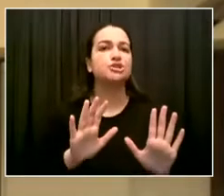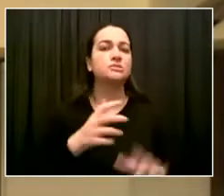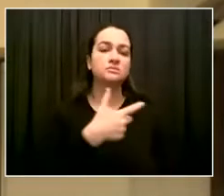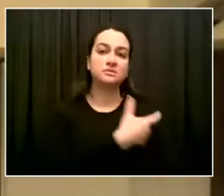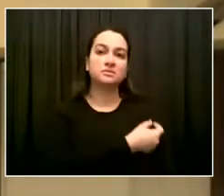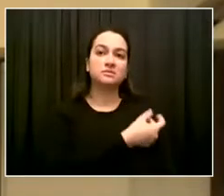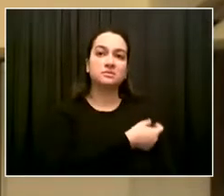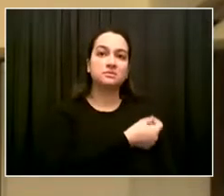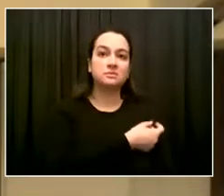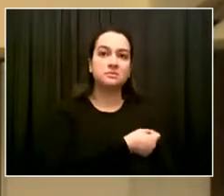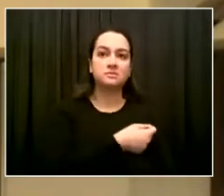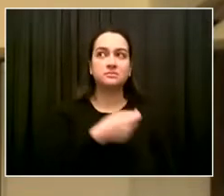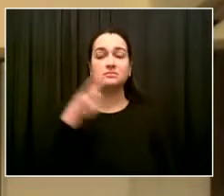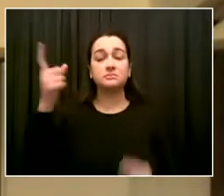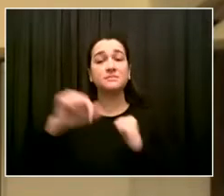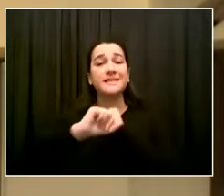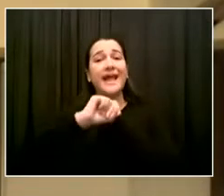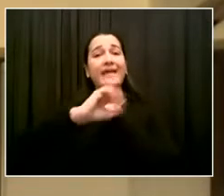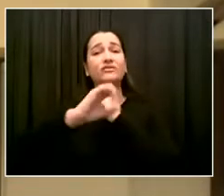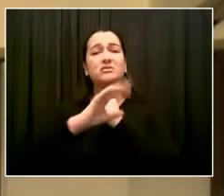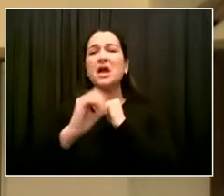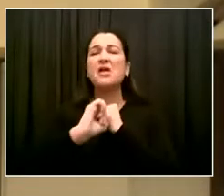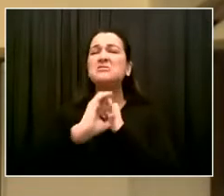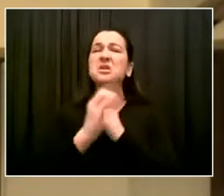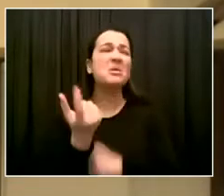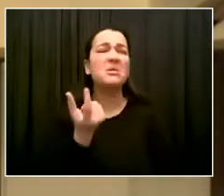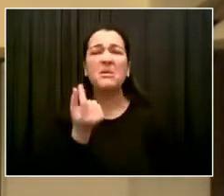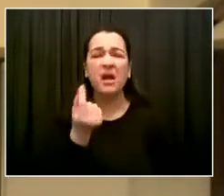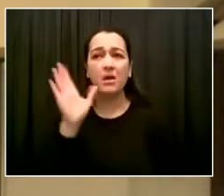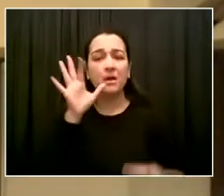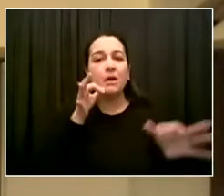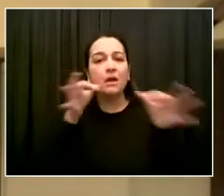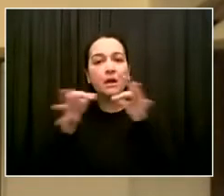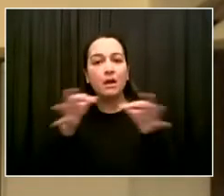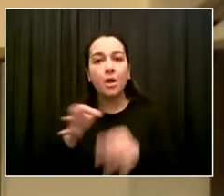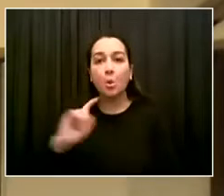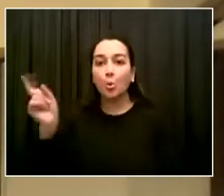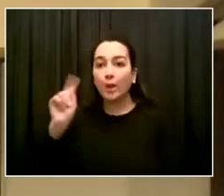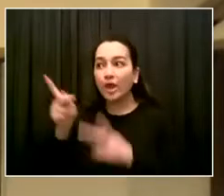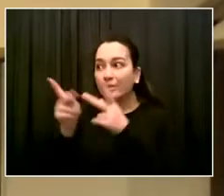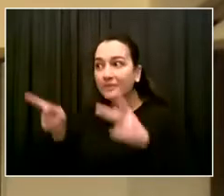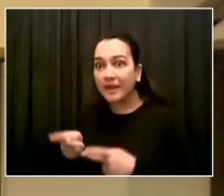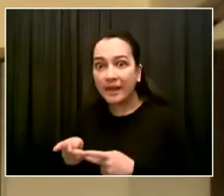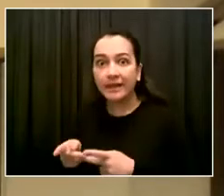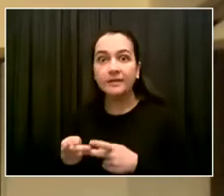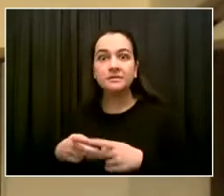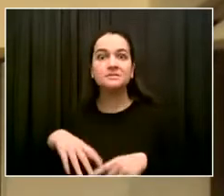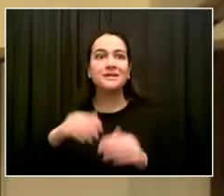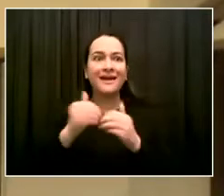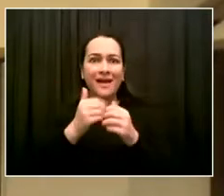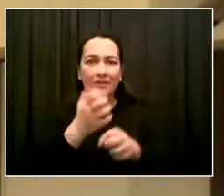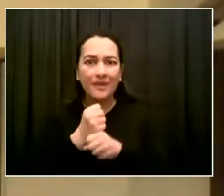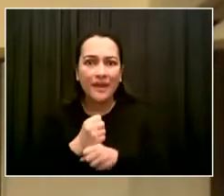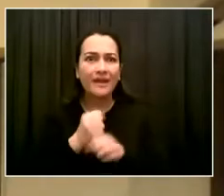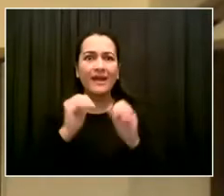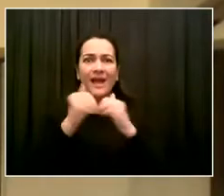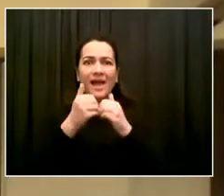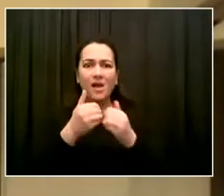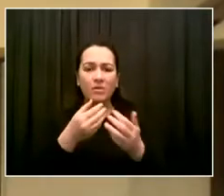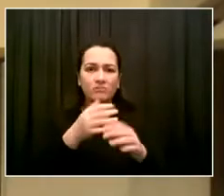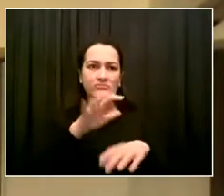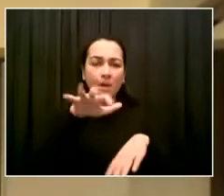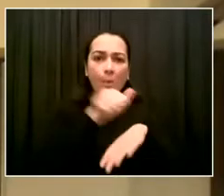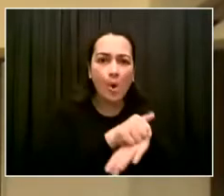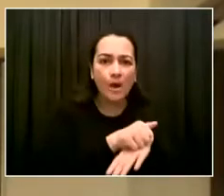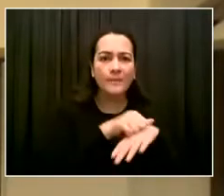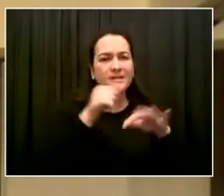with years of public health experience, I also know how important it is to meet people where they are in just the way that you described with